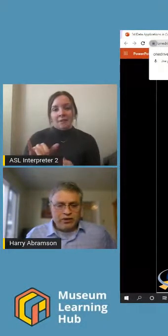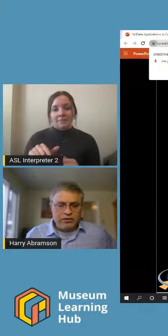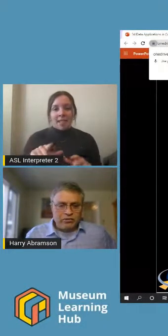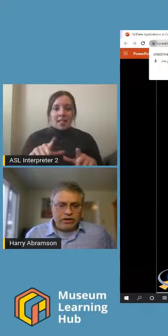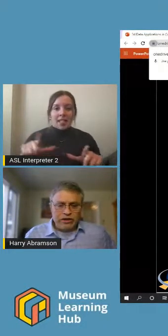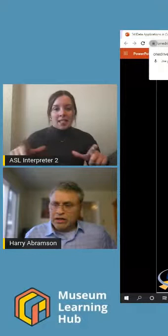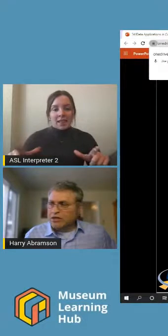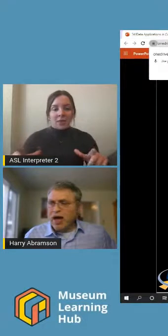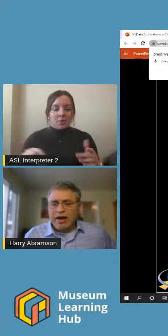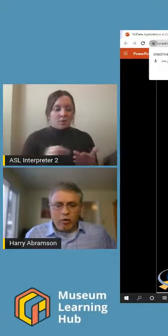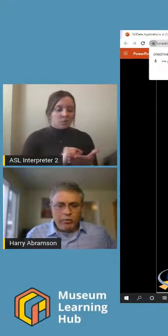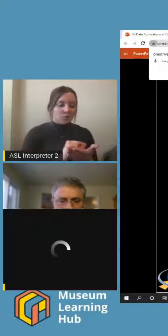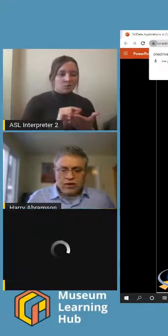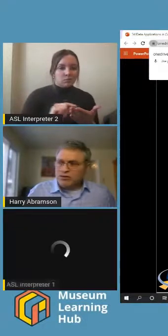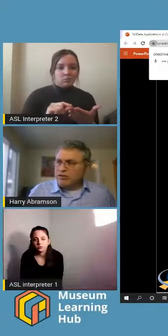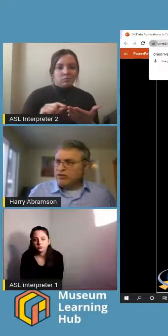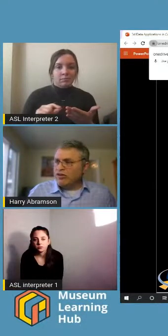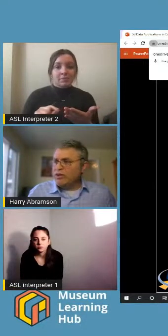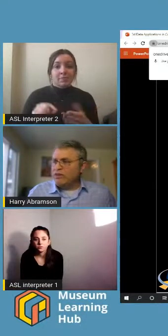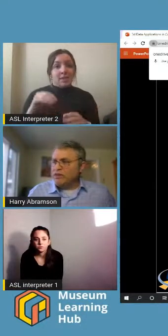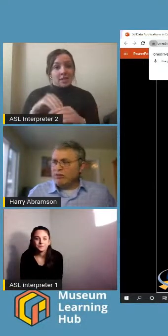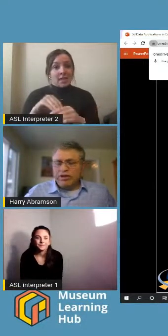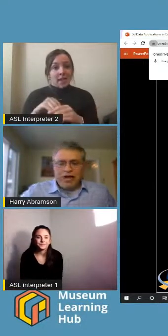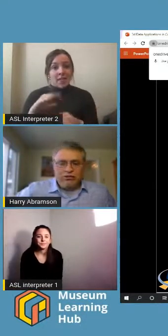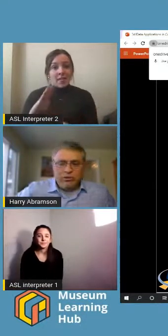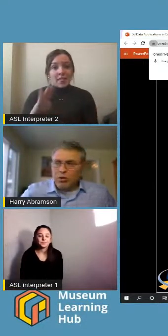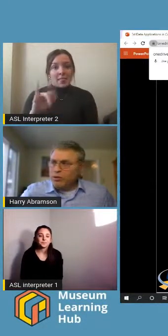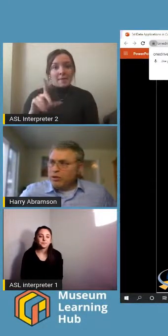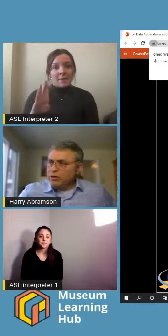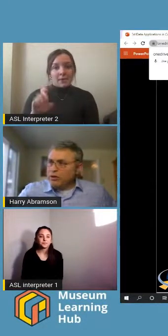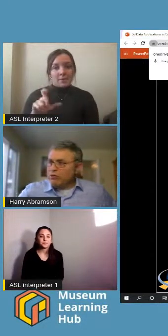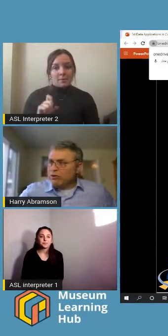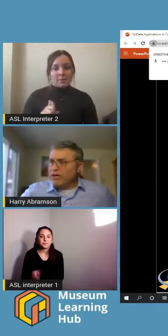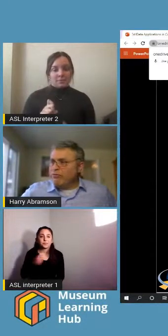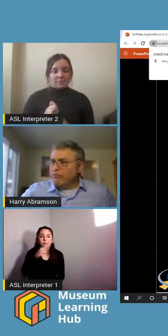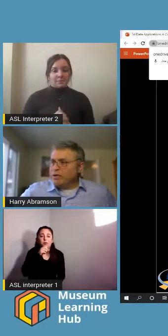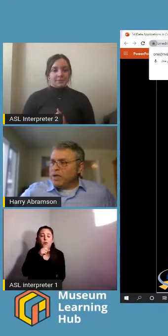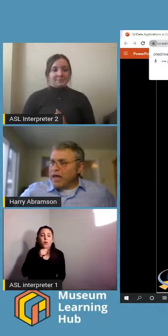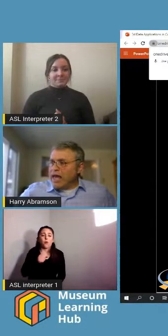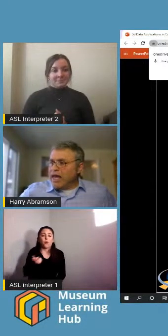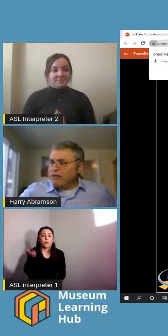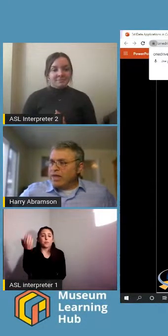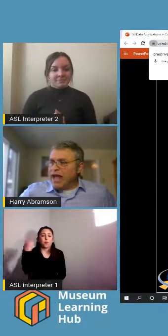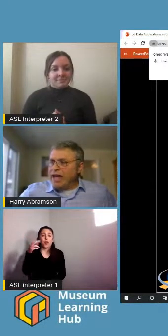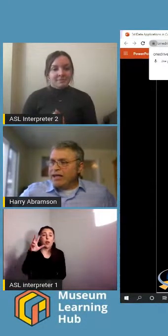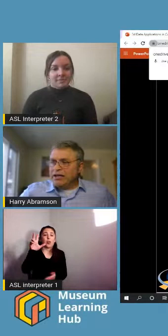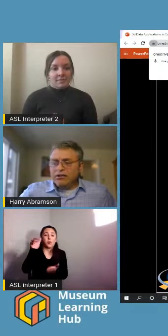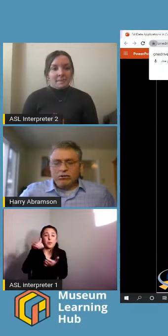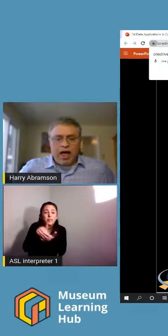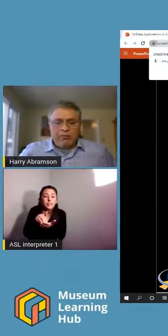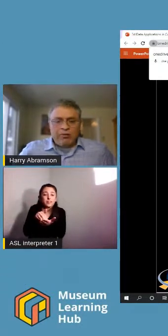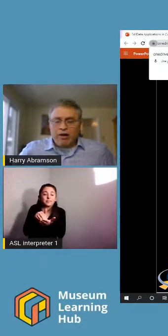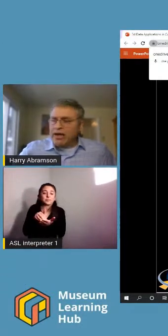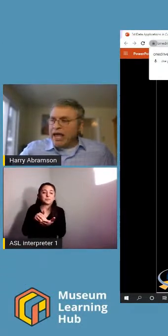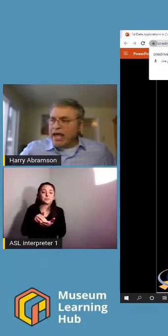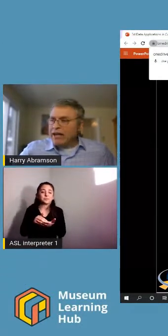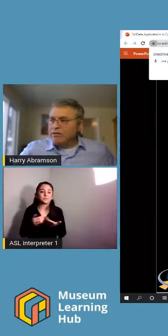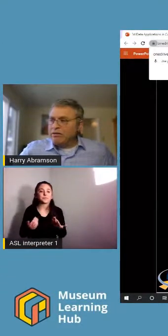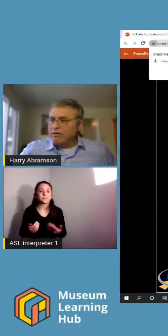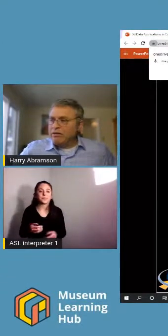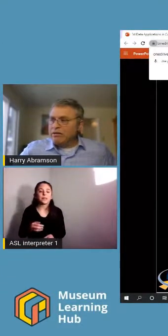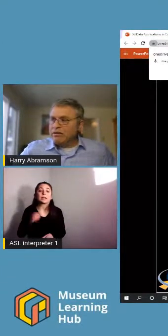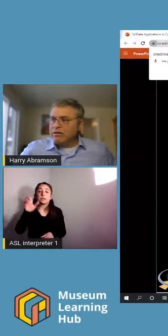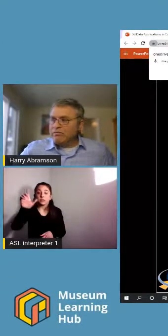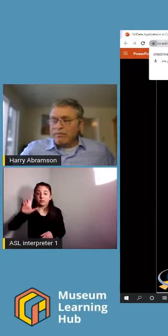actually written in the Bible. So this is a 3,000-year-old relief, and they had it in their library,